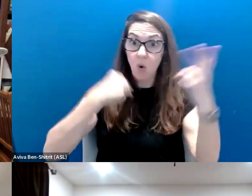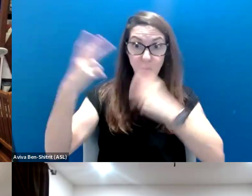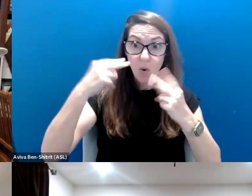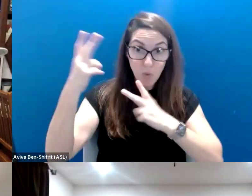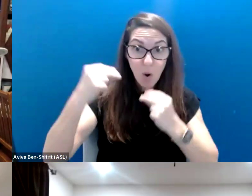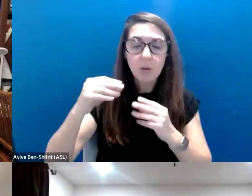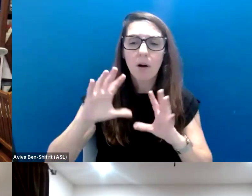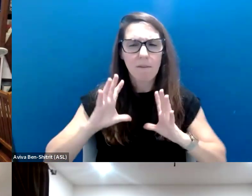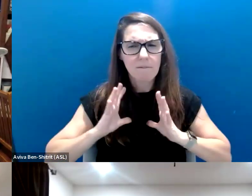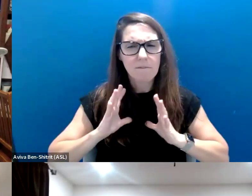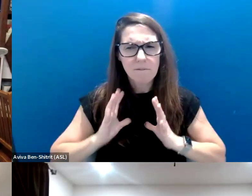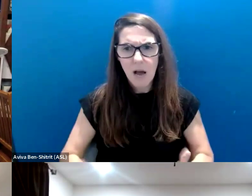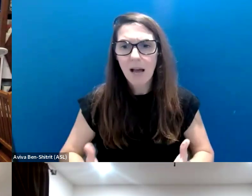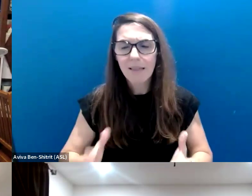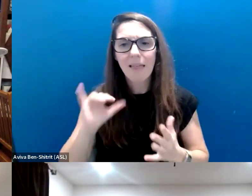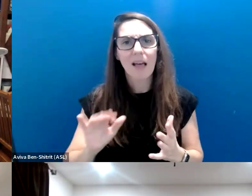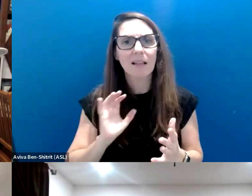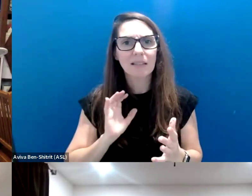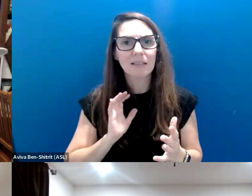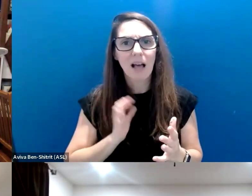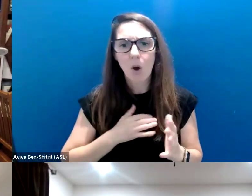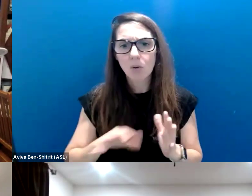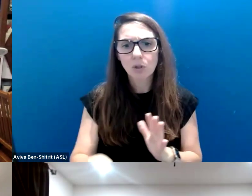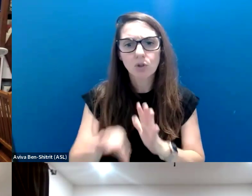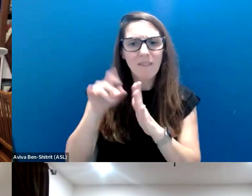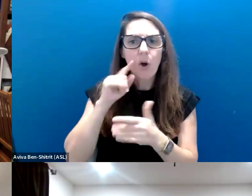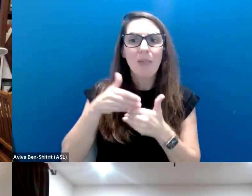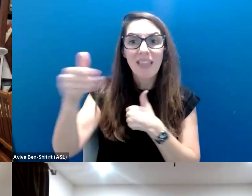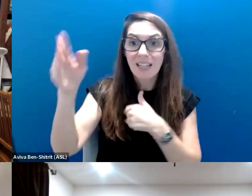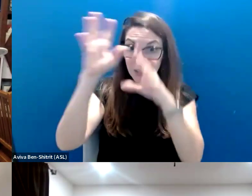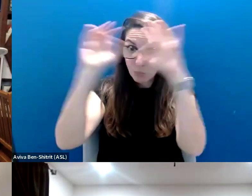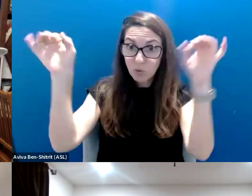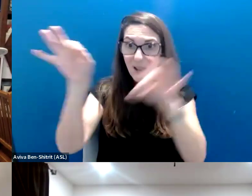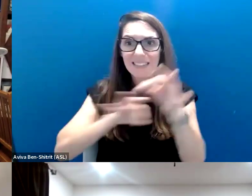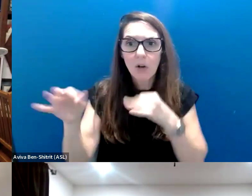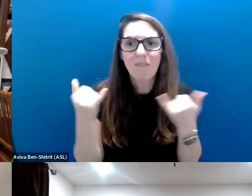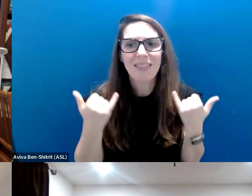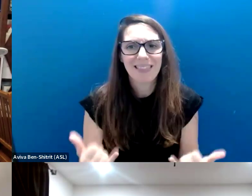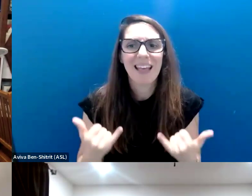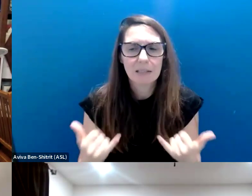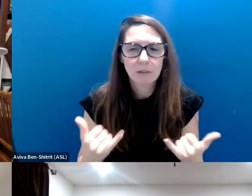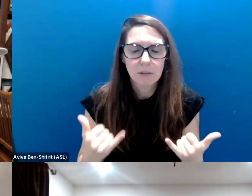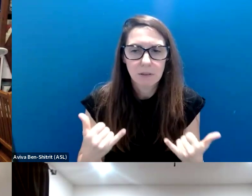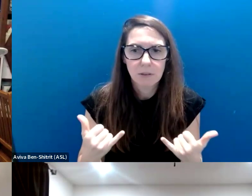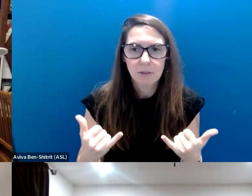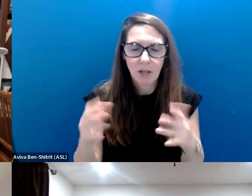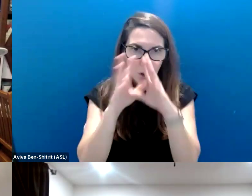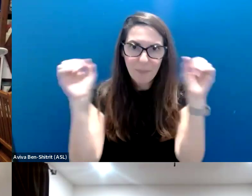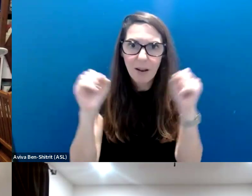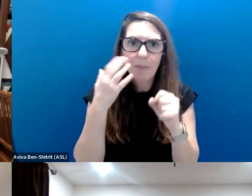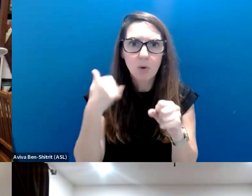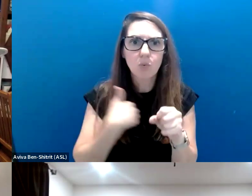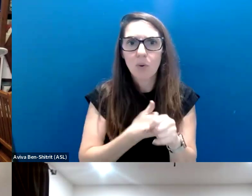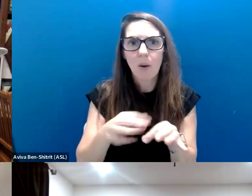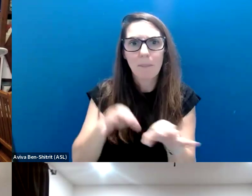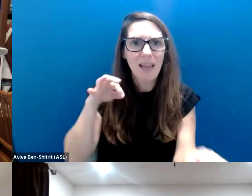that be the choices in the next administration rather than us in this administration setting them up for already being behind schedule. Because